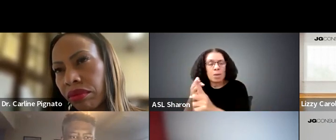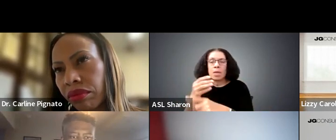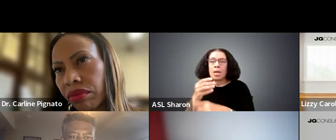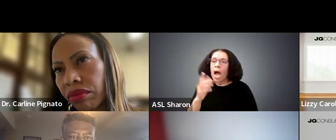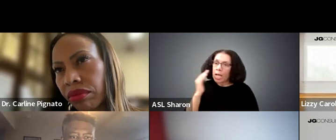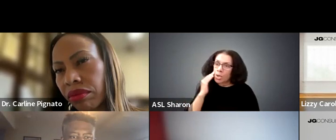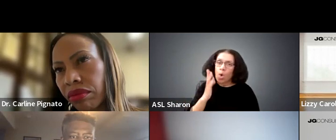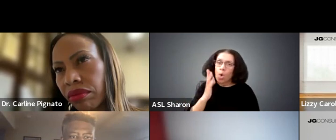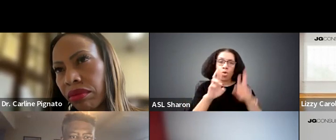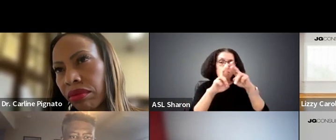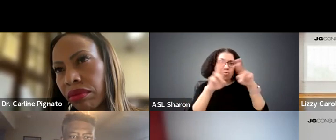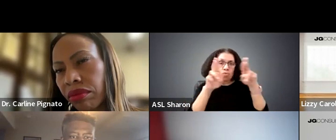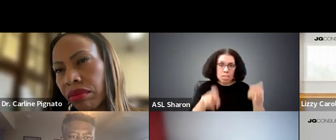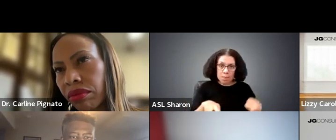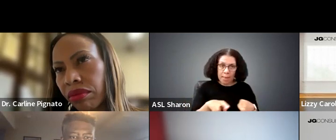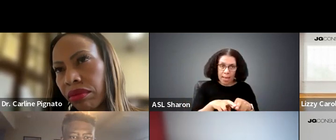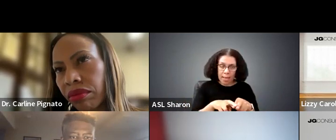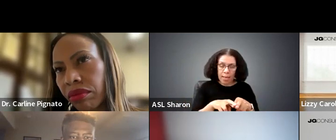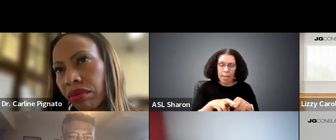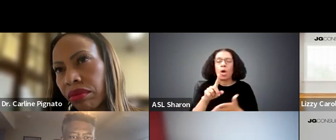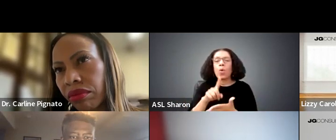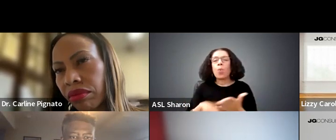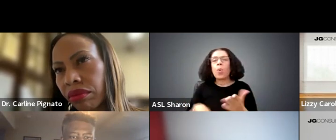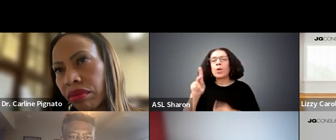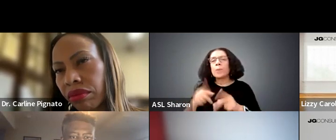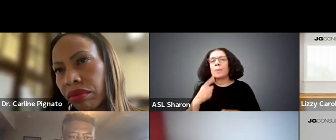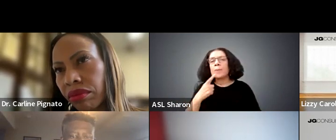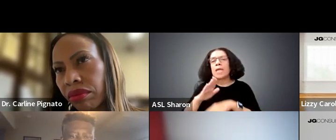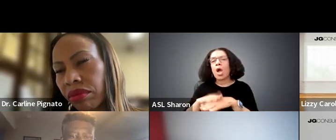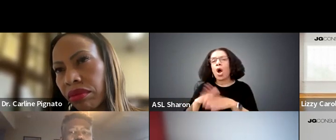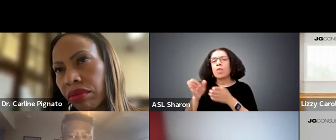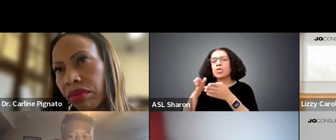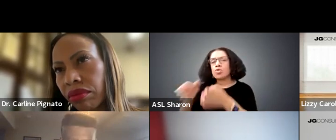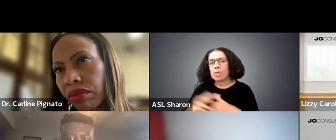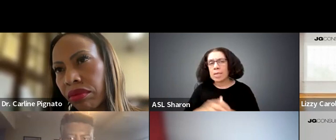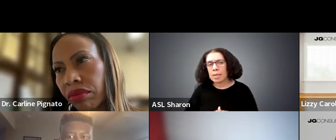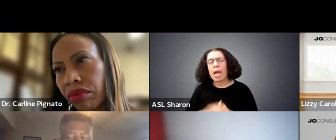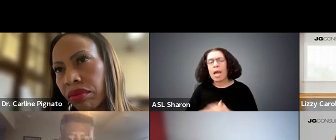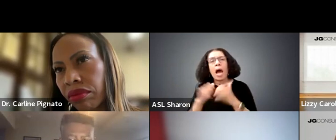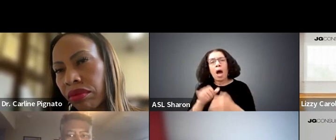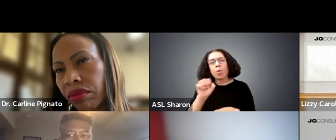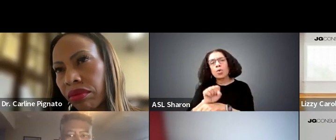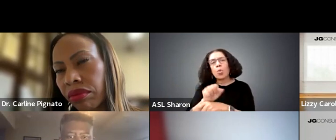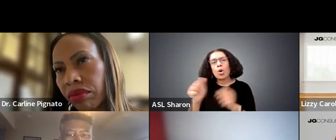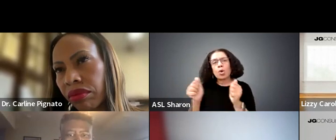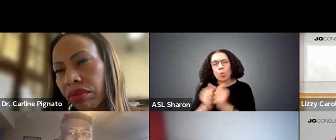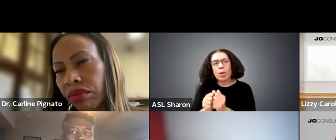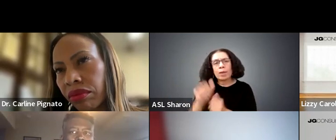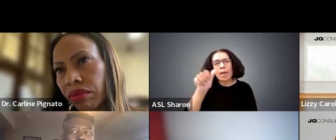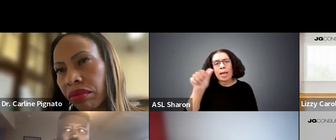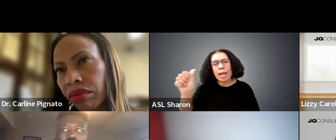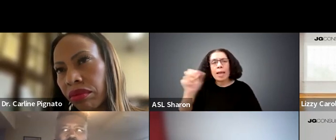what your resume is, but what's the word on the street? How have you worked with African-American parents? How have you worked